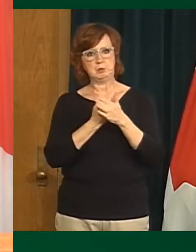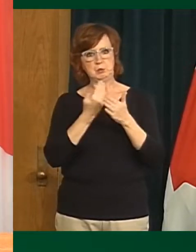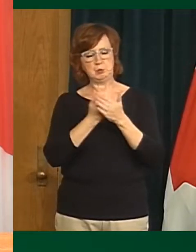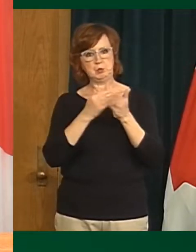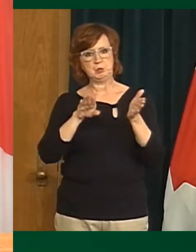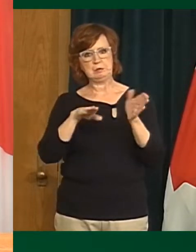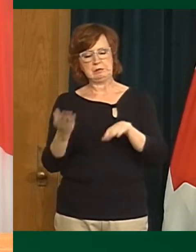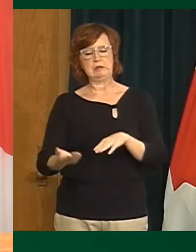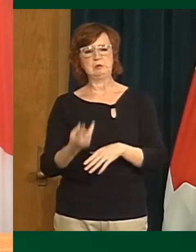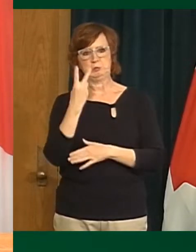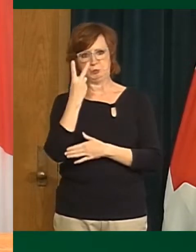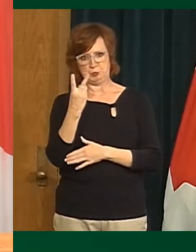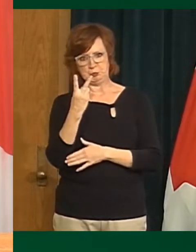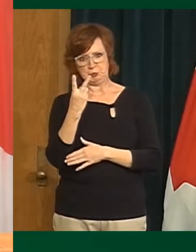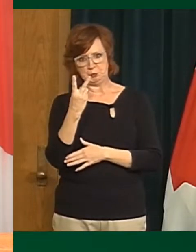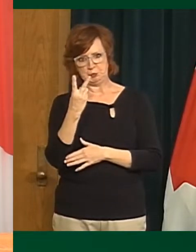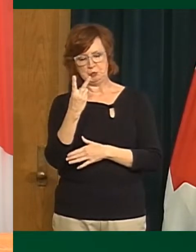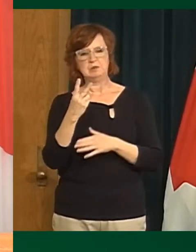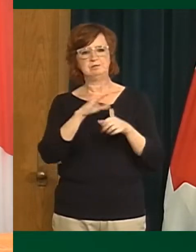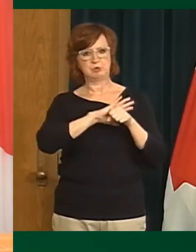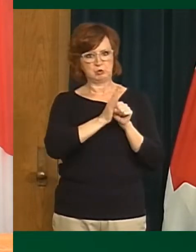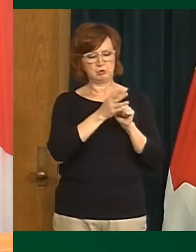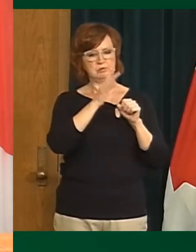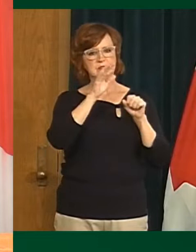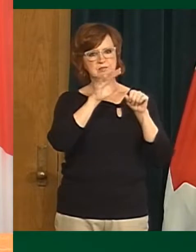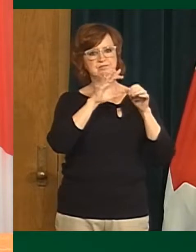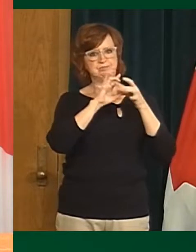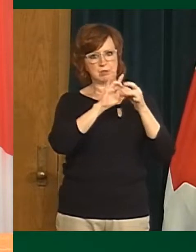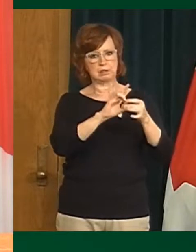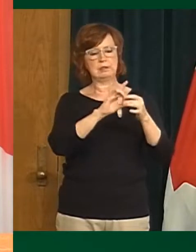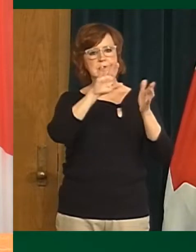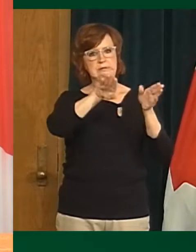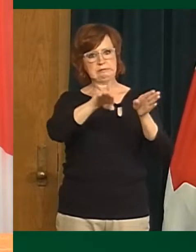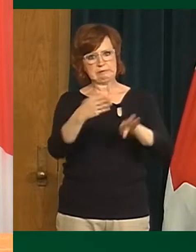COVID-19. These are residents from the far north,